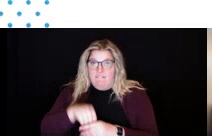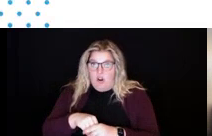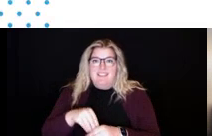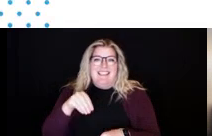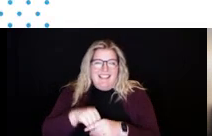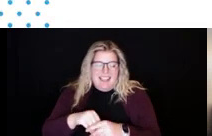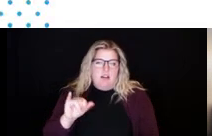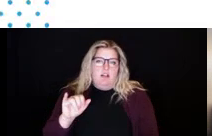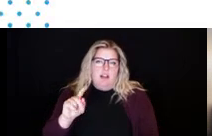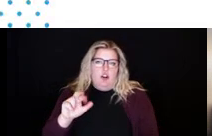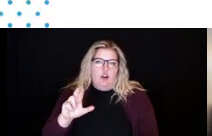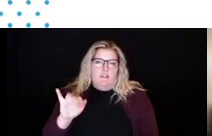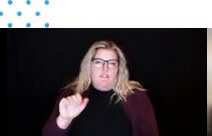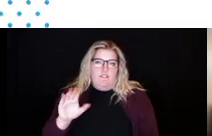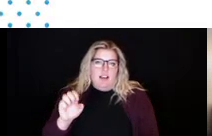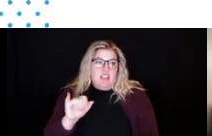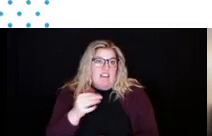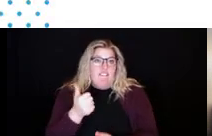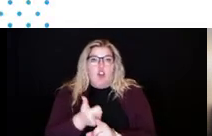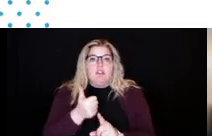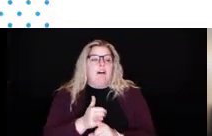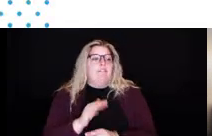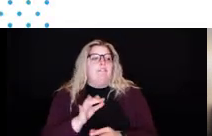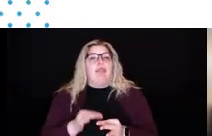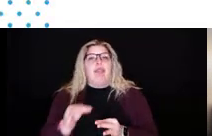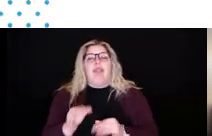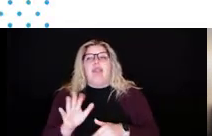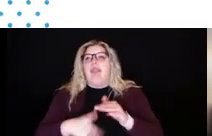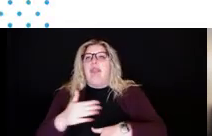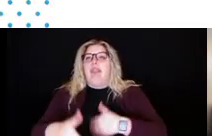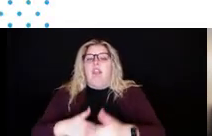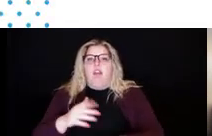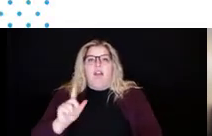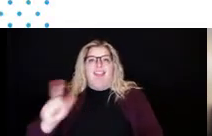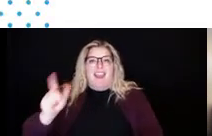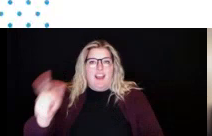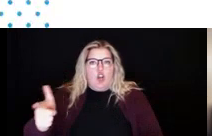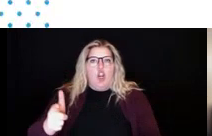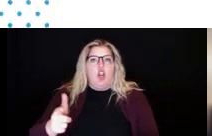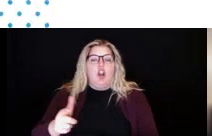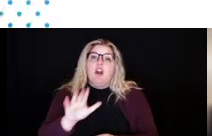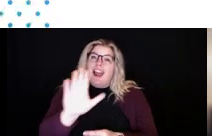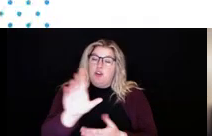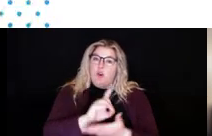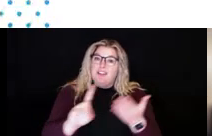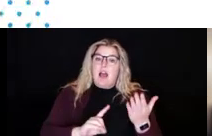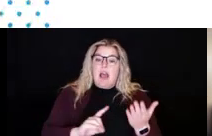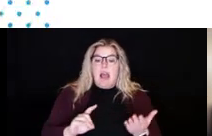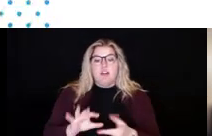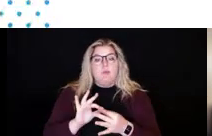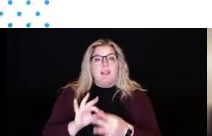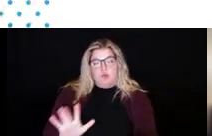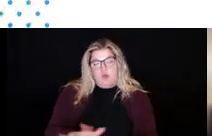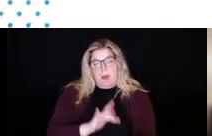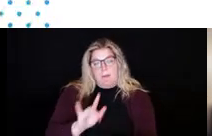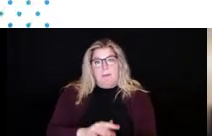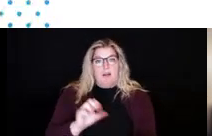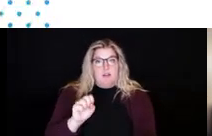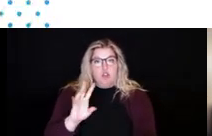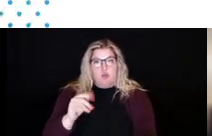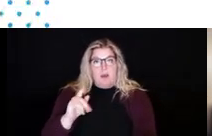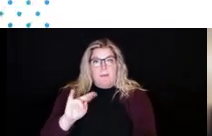for that early on and you design an experience that is dependent on swiping, for example, it